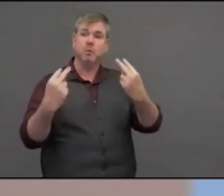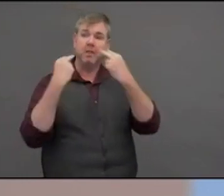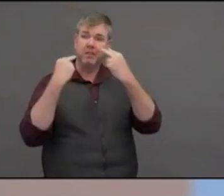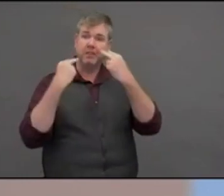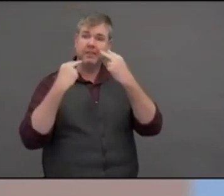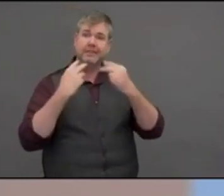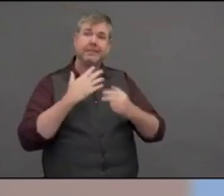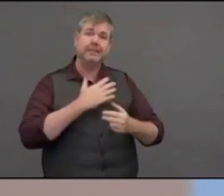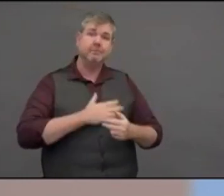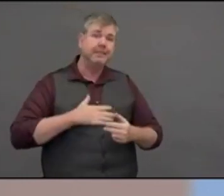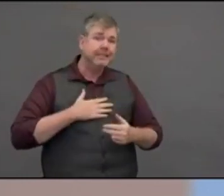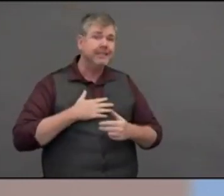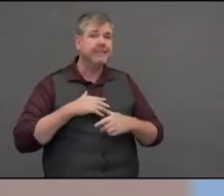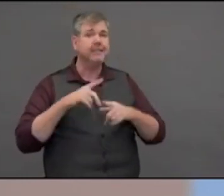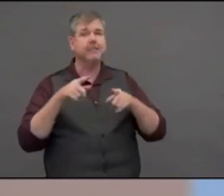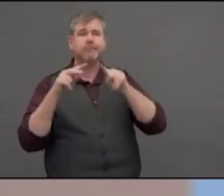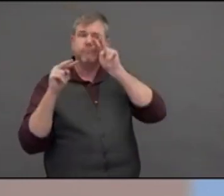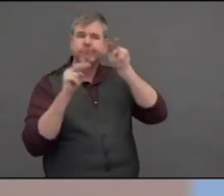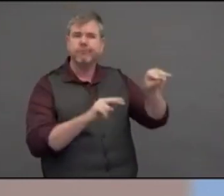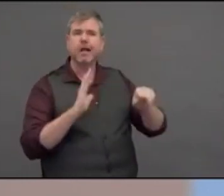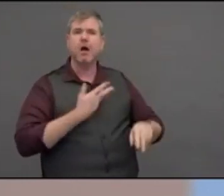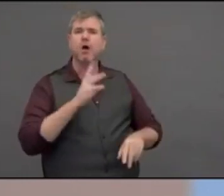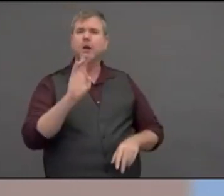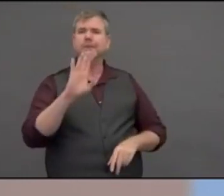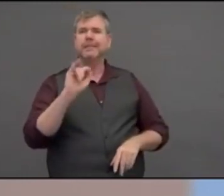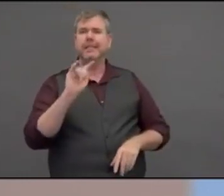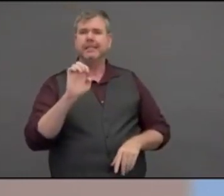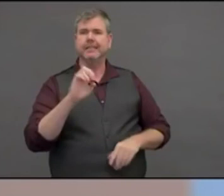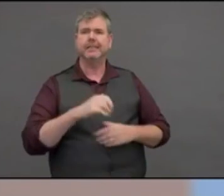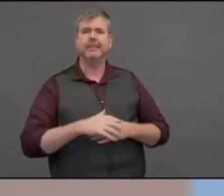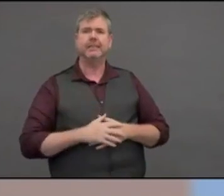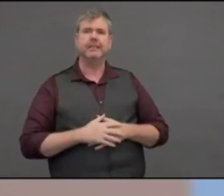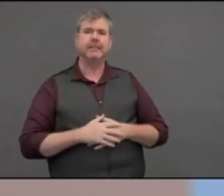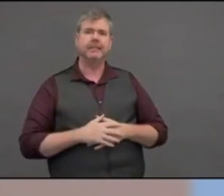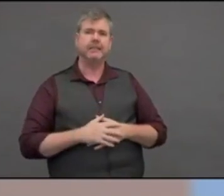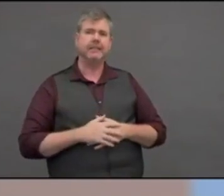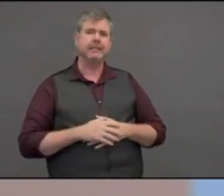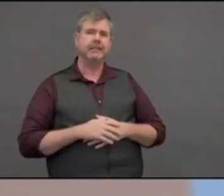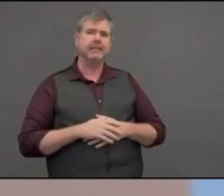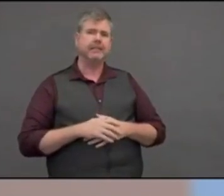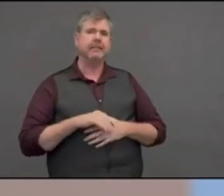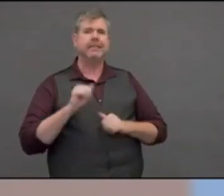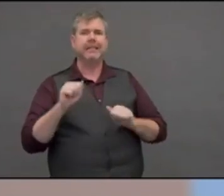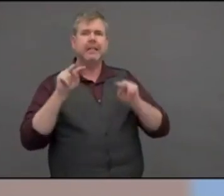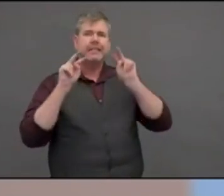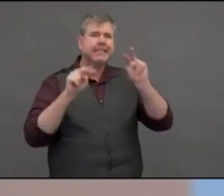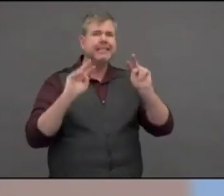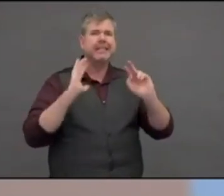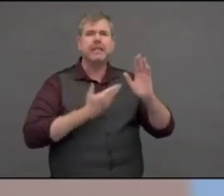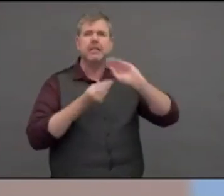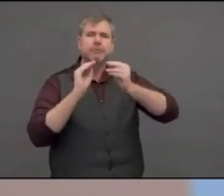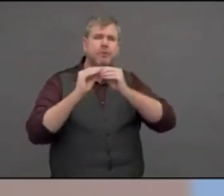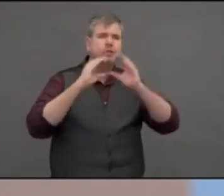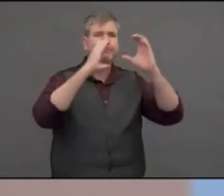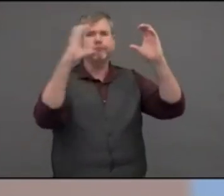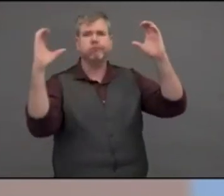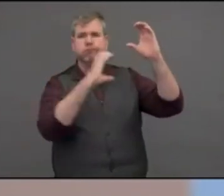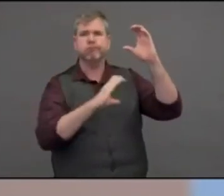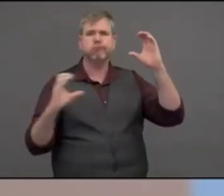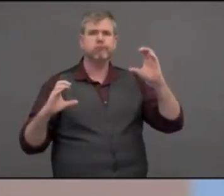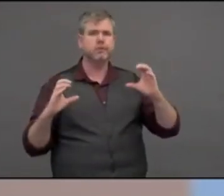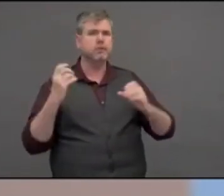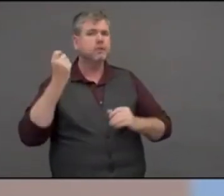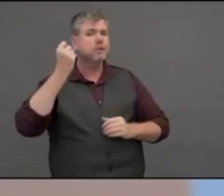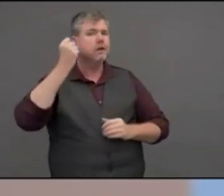our different dashboards, and make sure that you understand your rights under this new order and that you exercise those rights